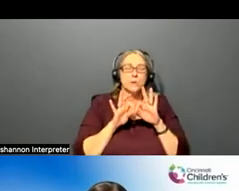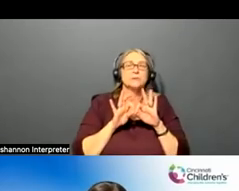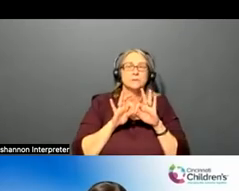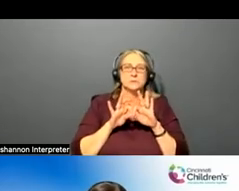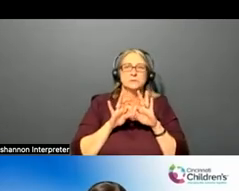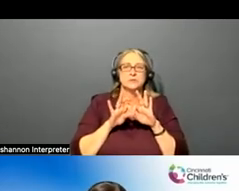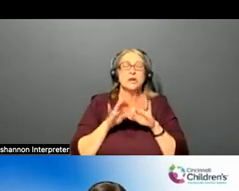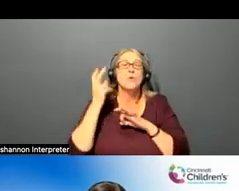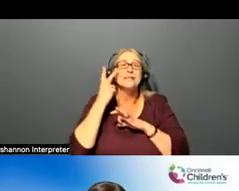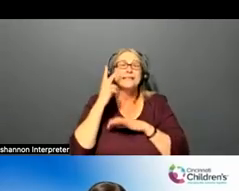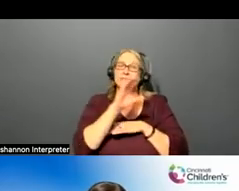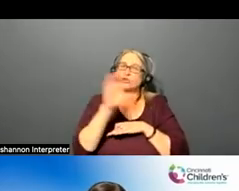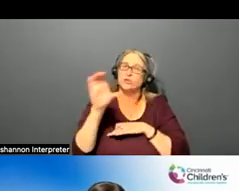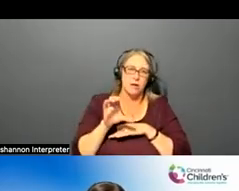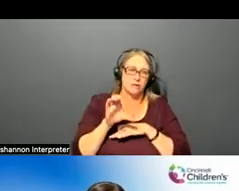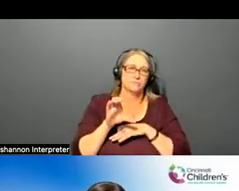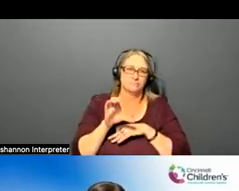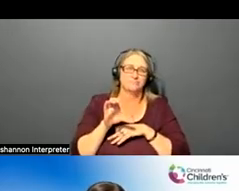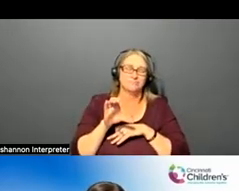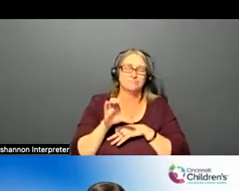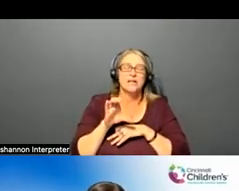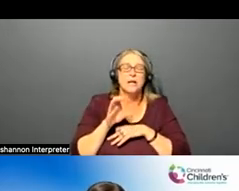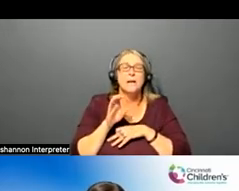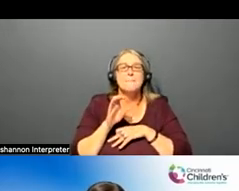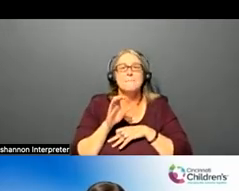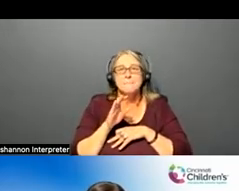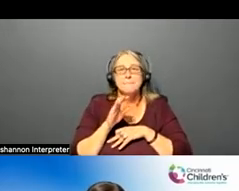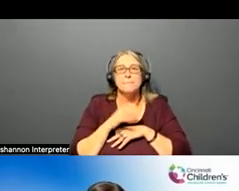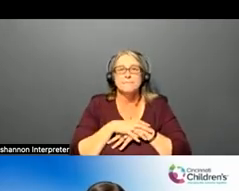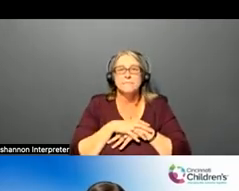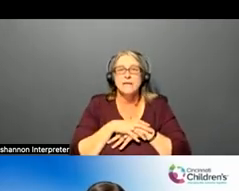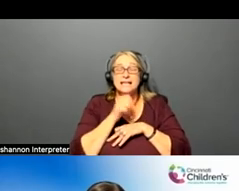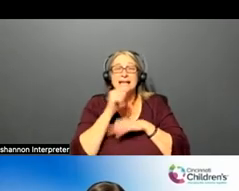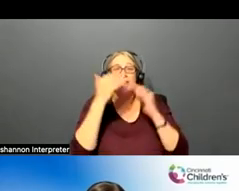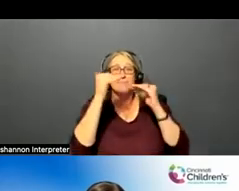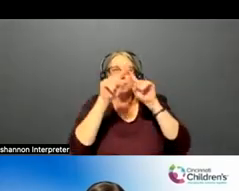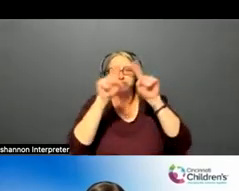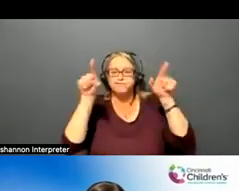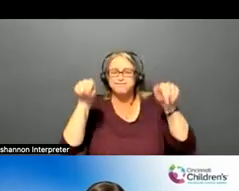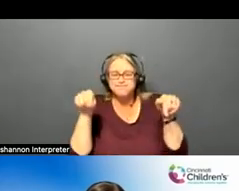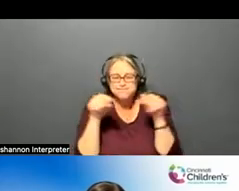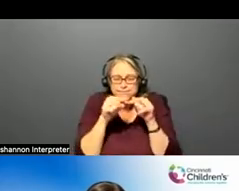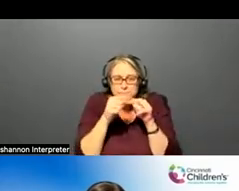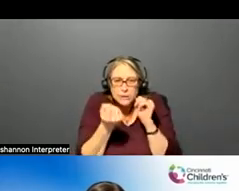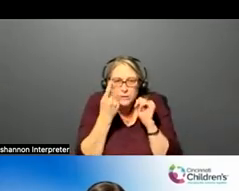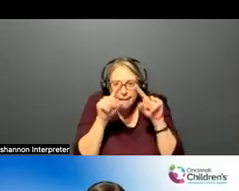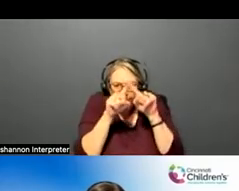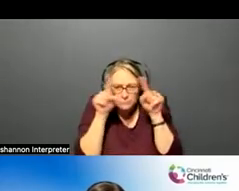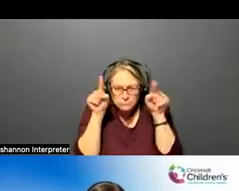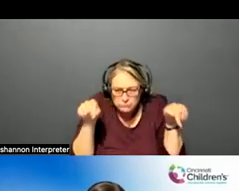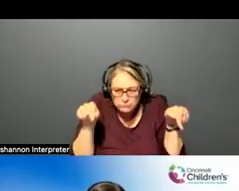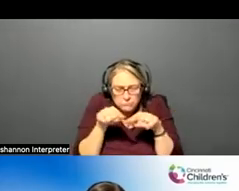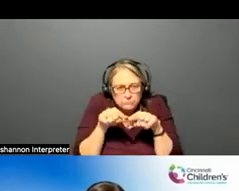we see this in Chicago, that to not limit our frame of understanding of people's